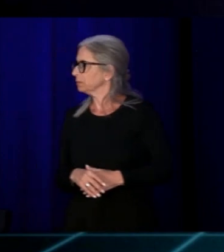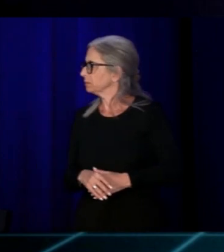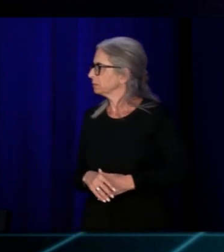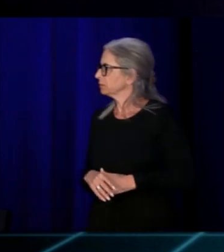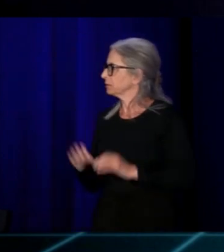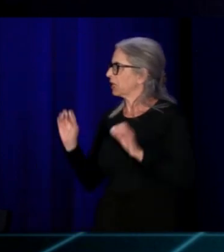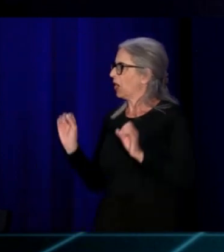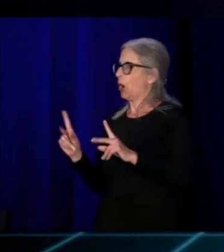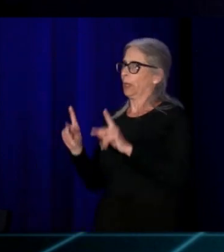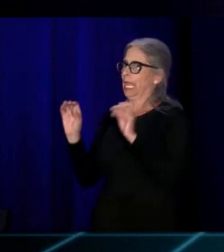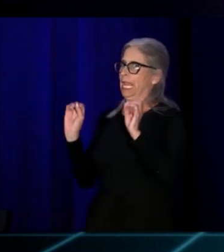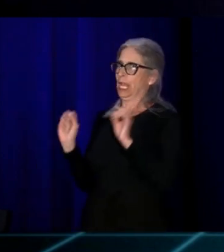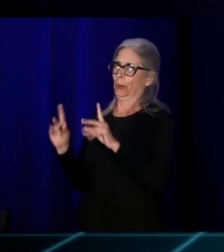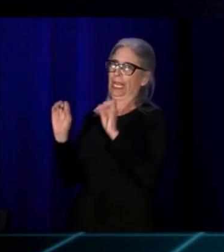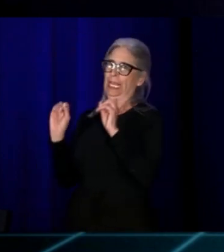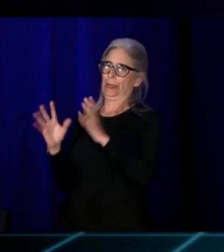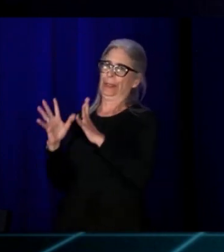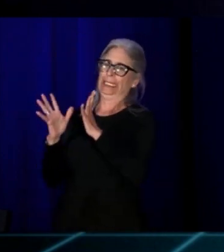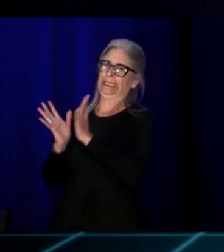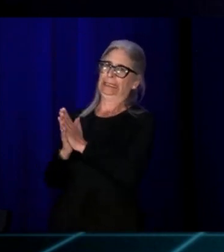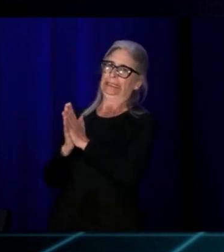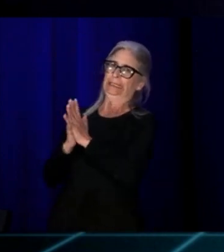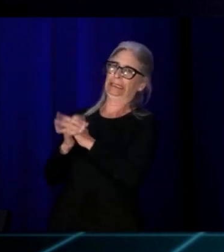All right. All right.